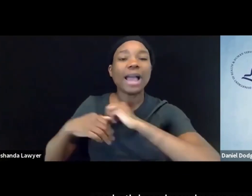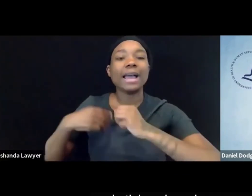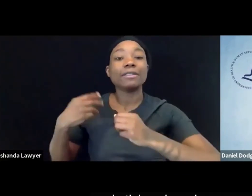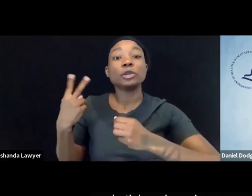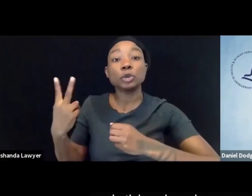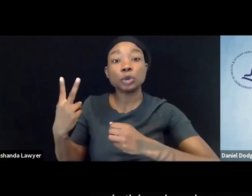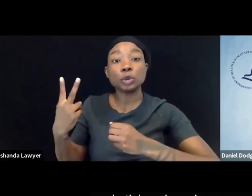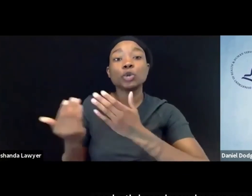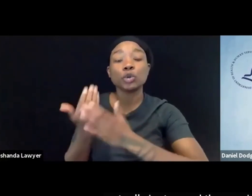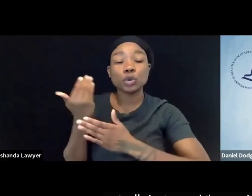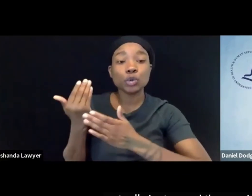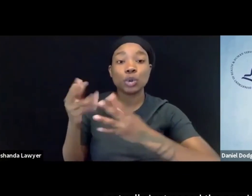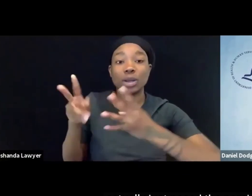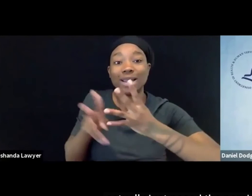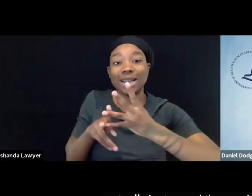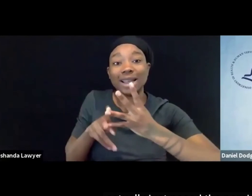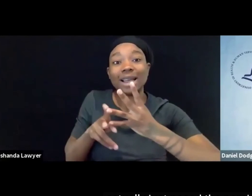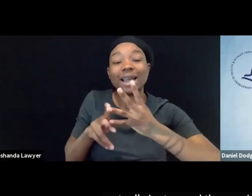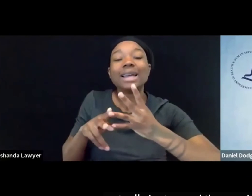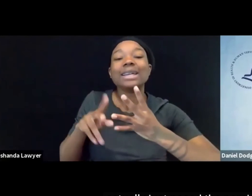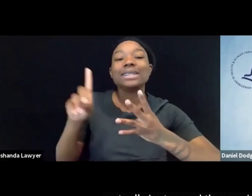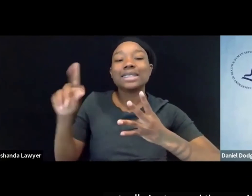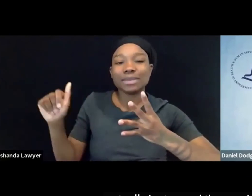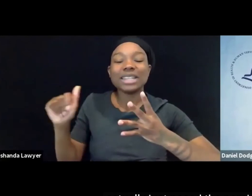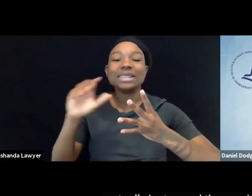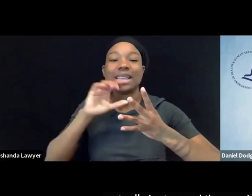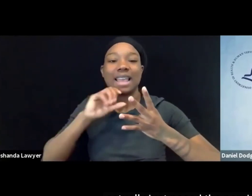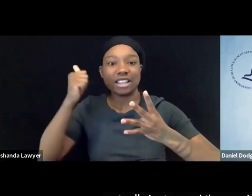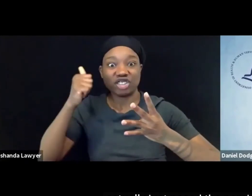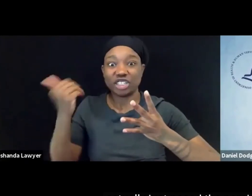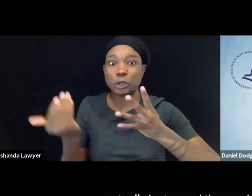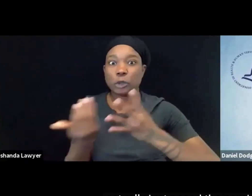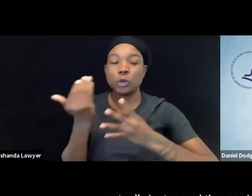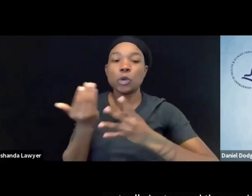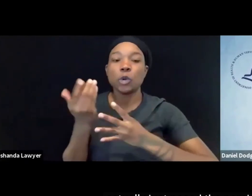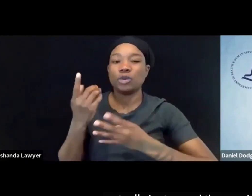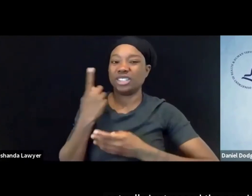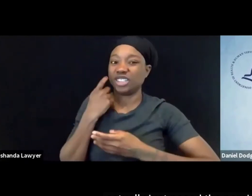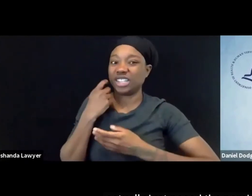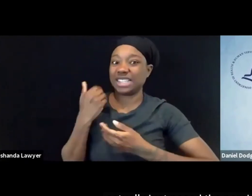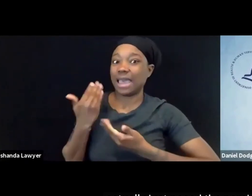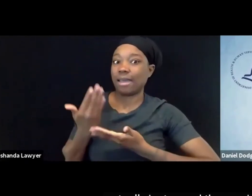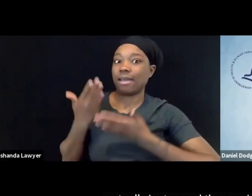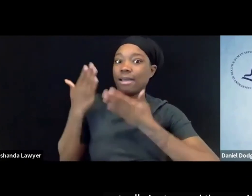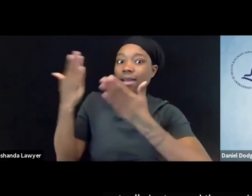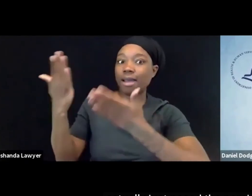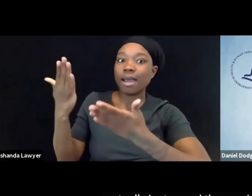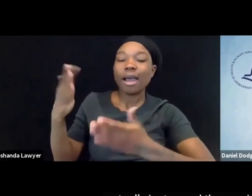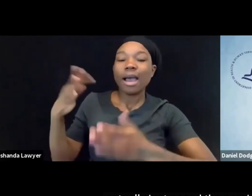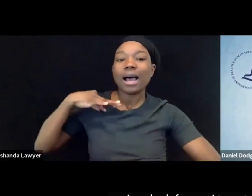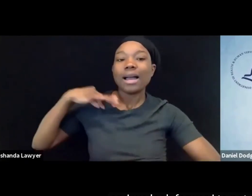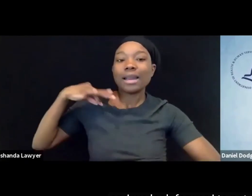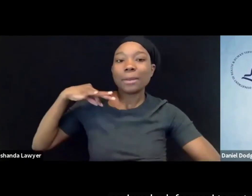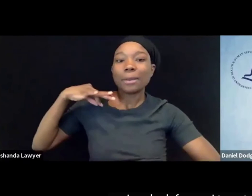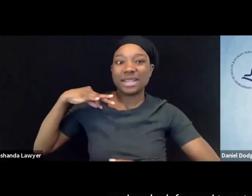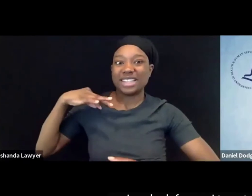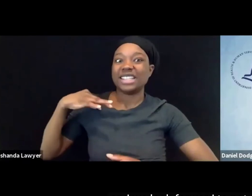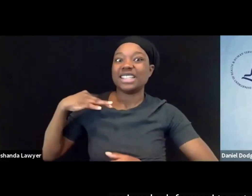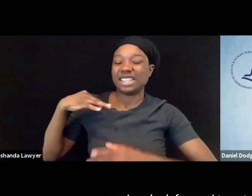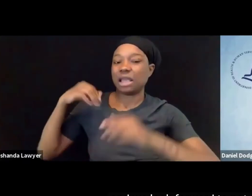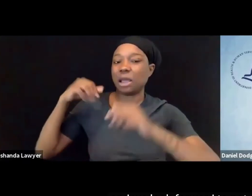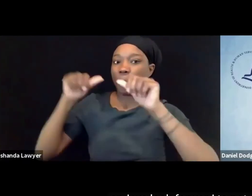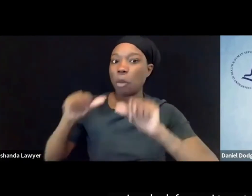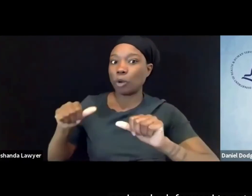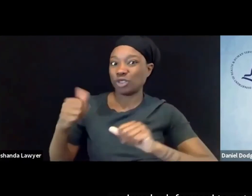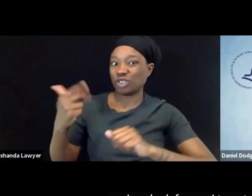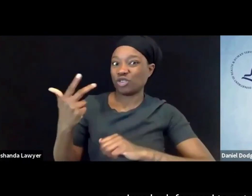recent legislation. We actually just closed the call for nominees about that 3 days ago. Hopefully some of you have applied for it. And we look